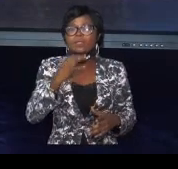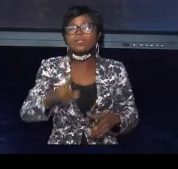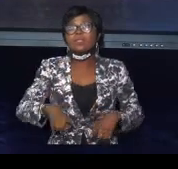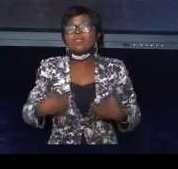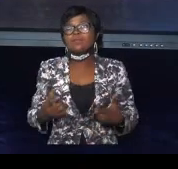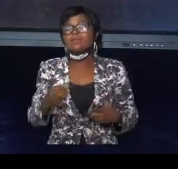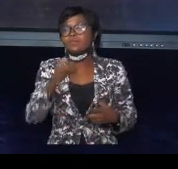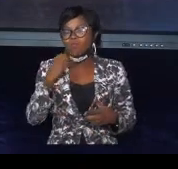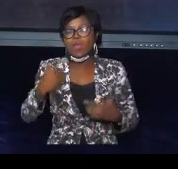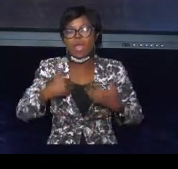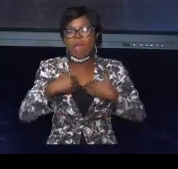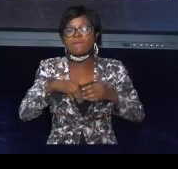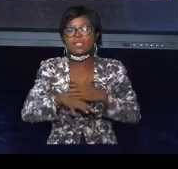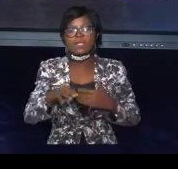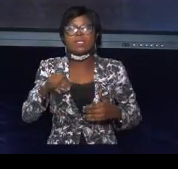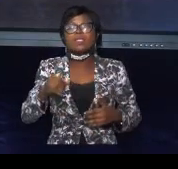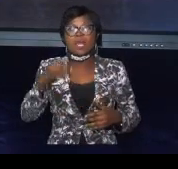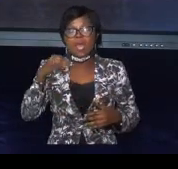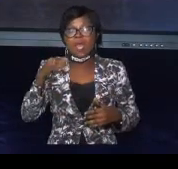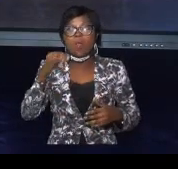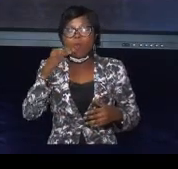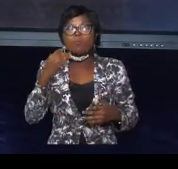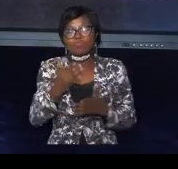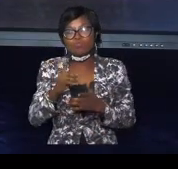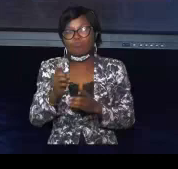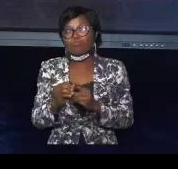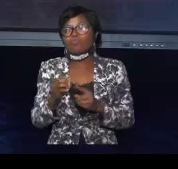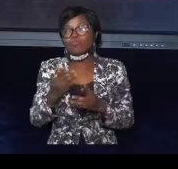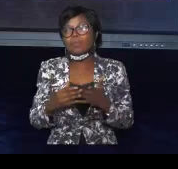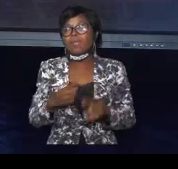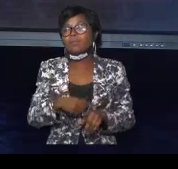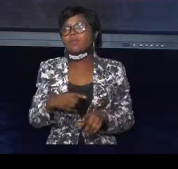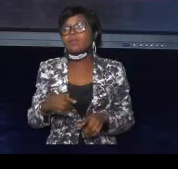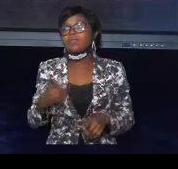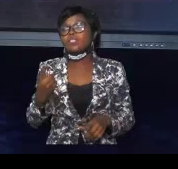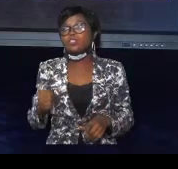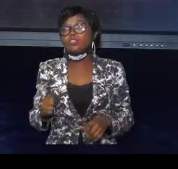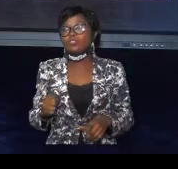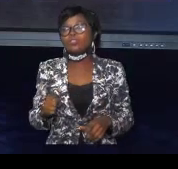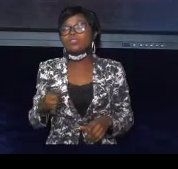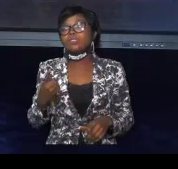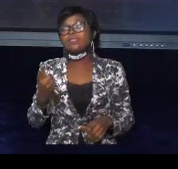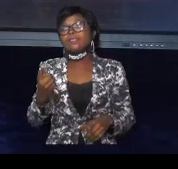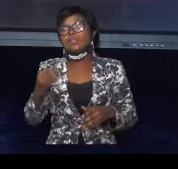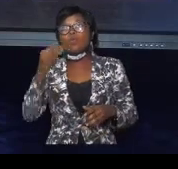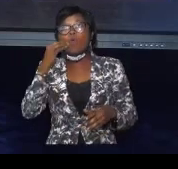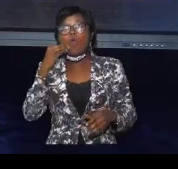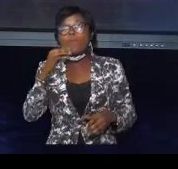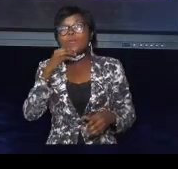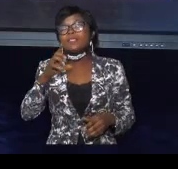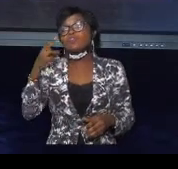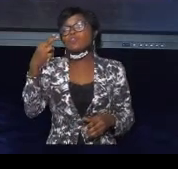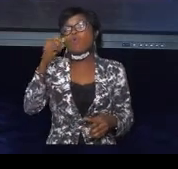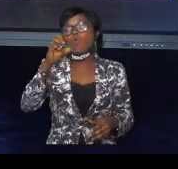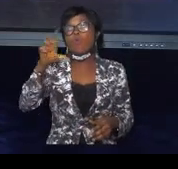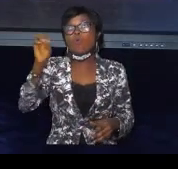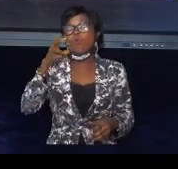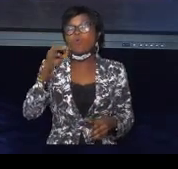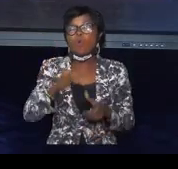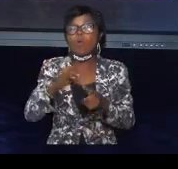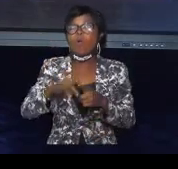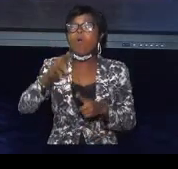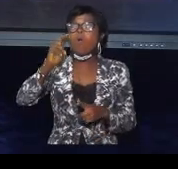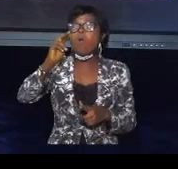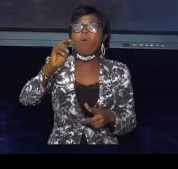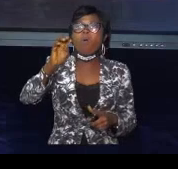house. Yes, we have it in some houses too here. But the home of a mouse is a hole or